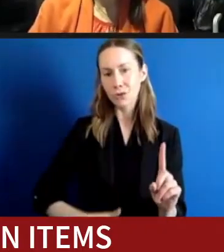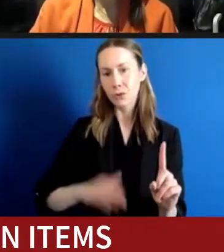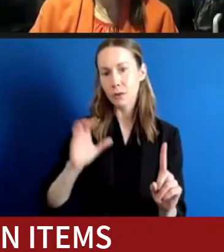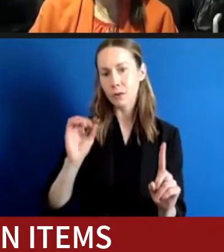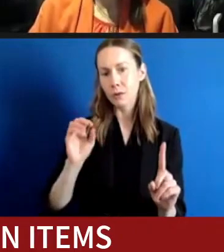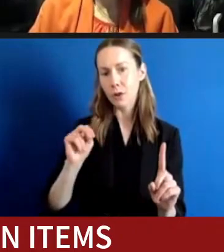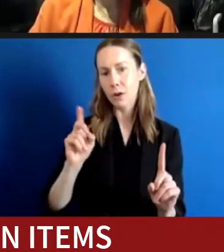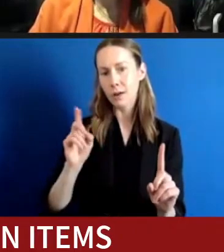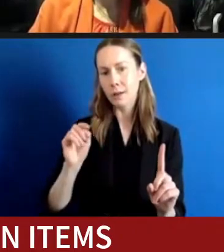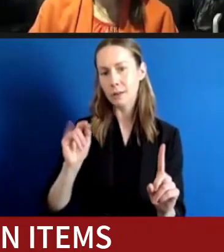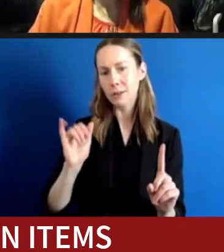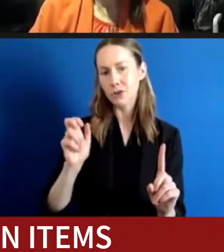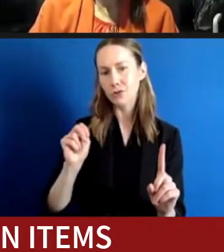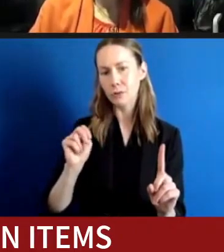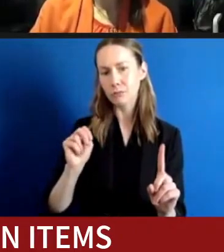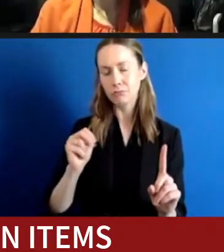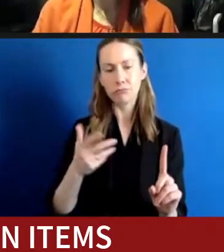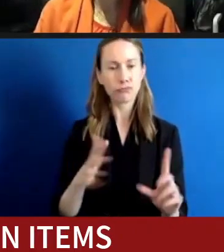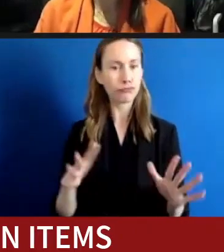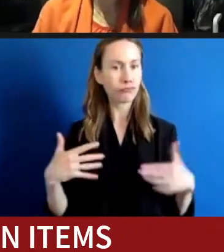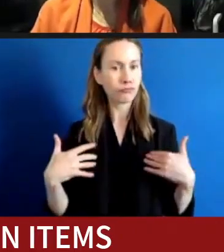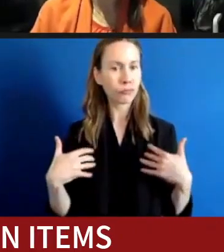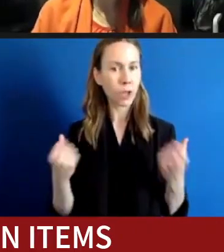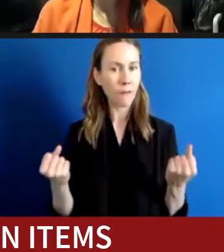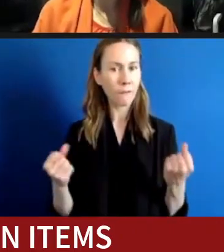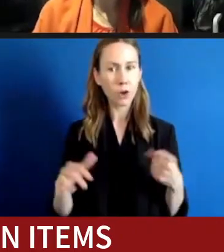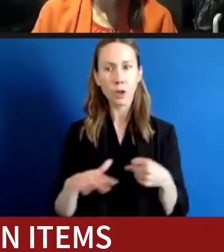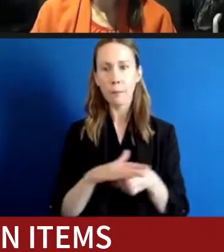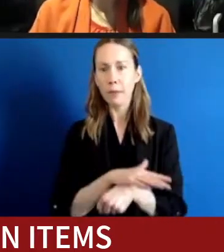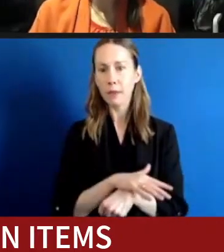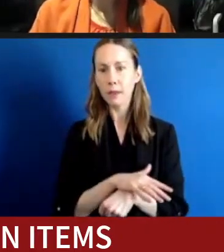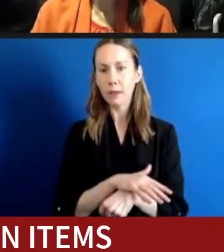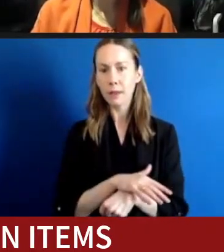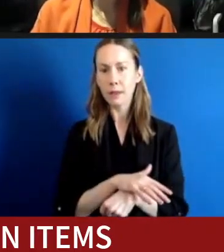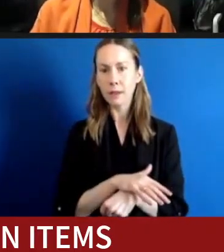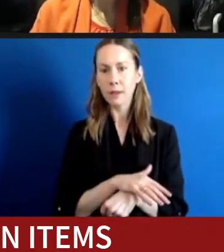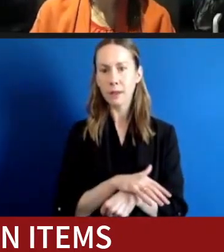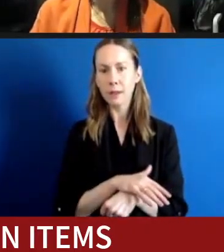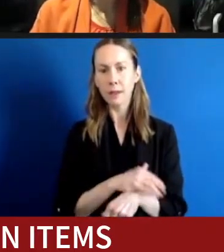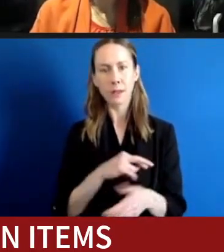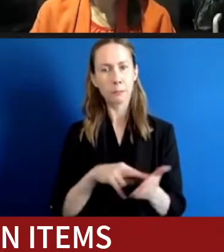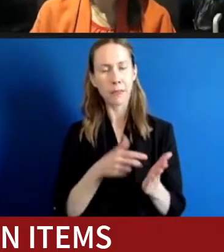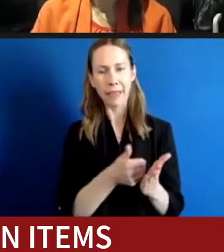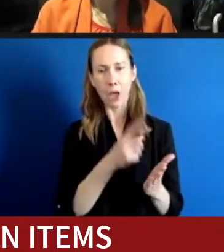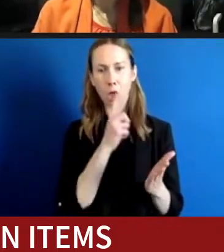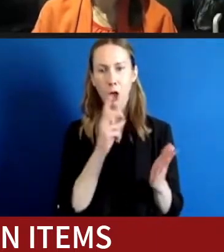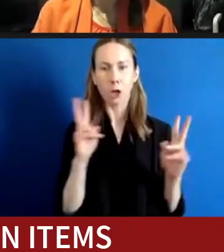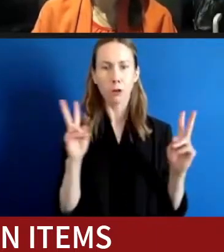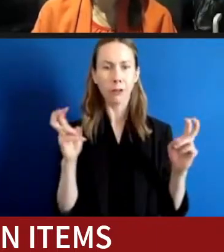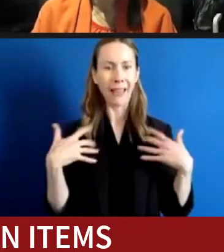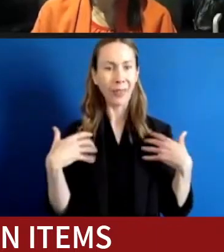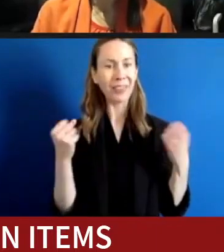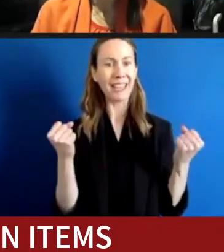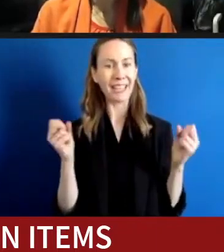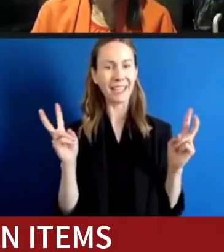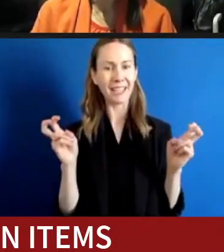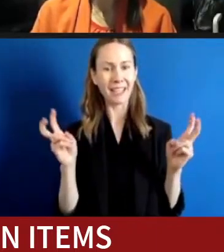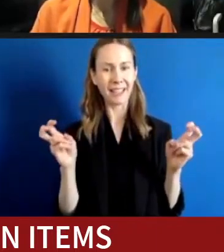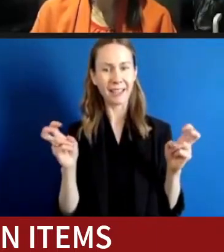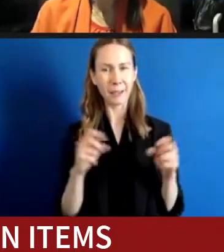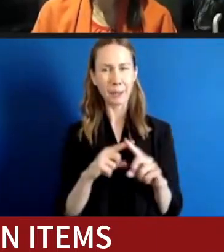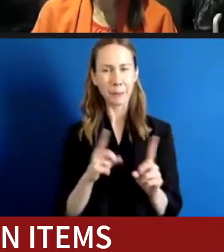has already recovered completely, then the person is completely healthy, would understand